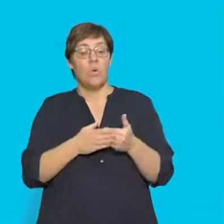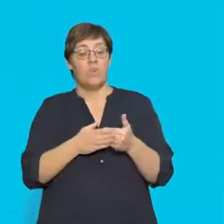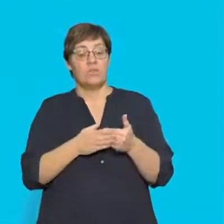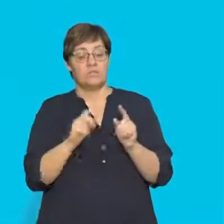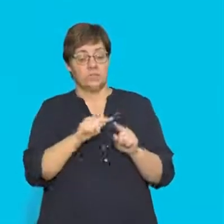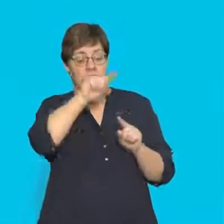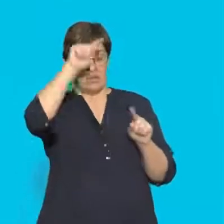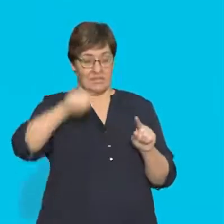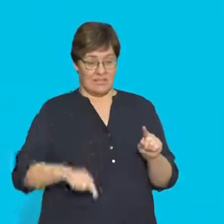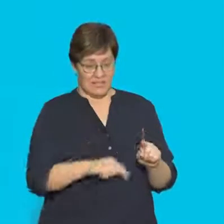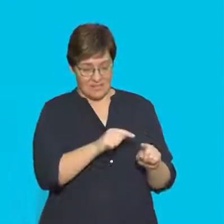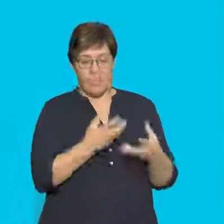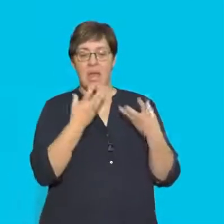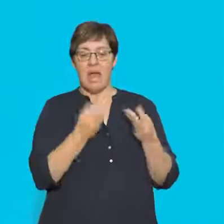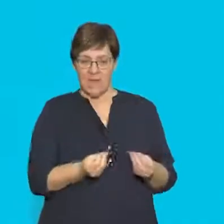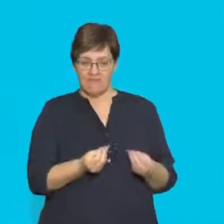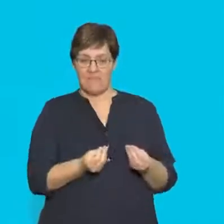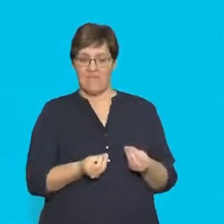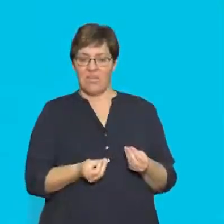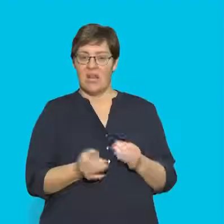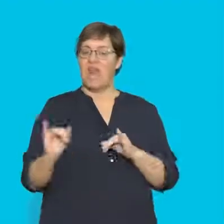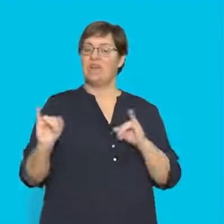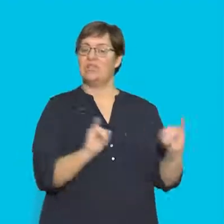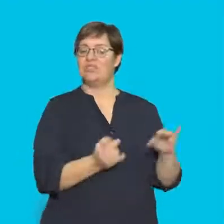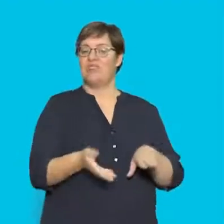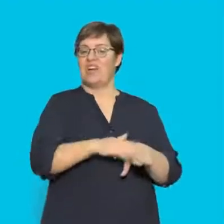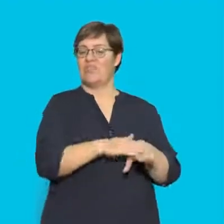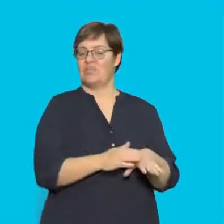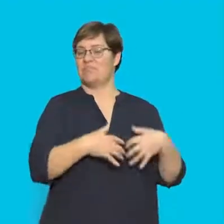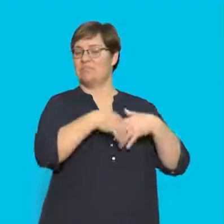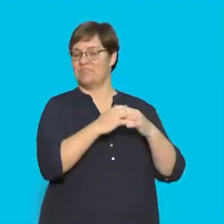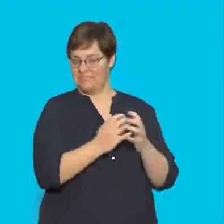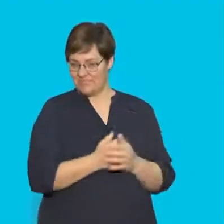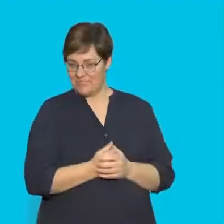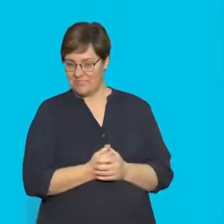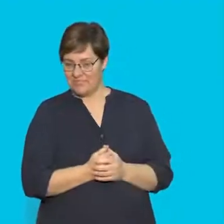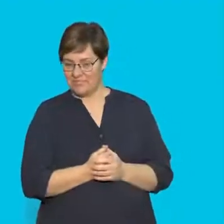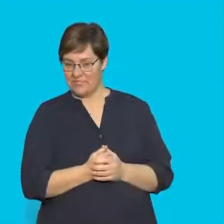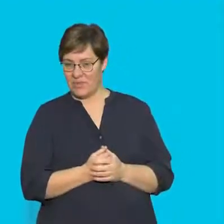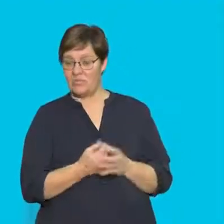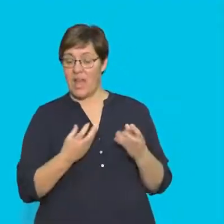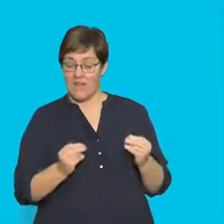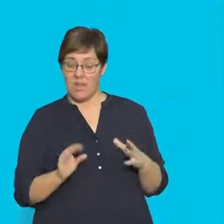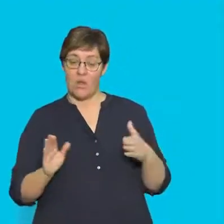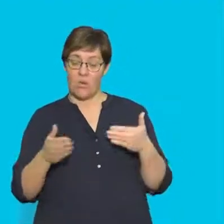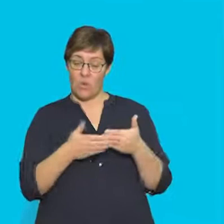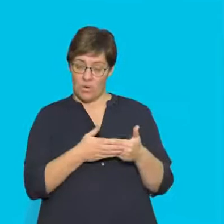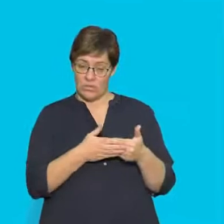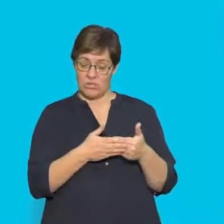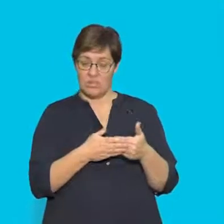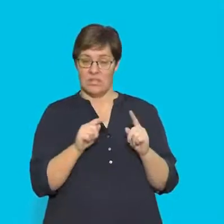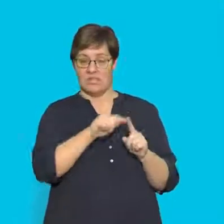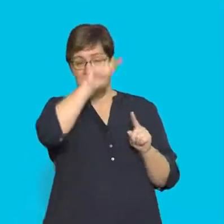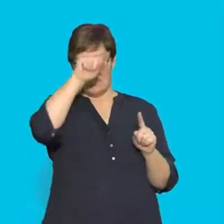we will have an induced current as well. So take note that if we've got a closed a circuit, then we'll